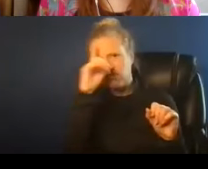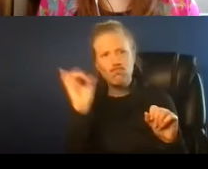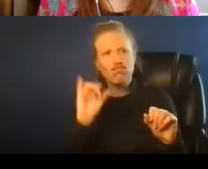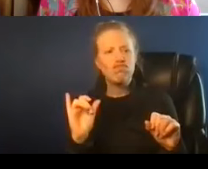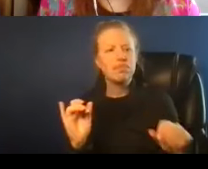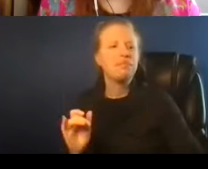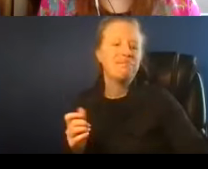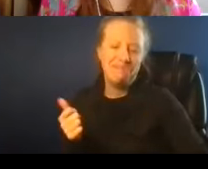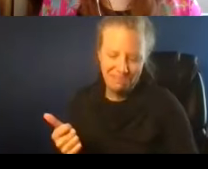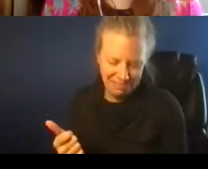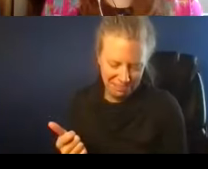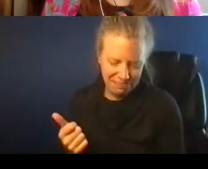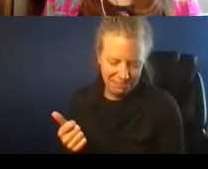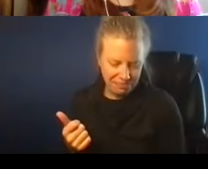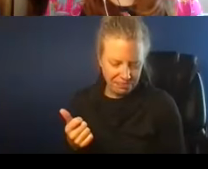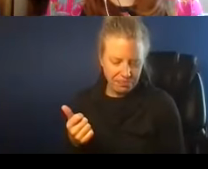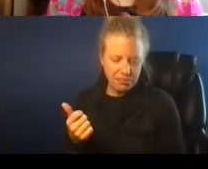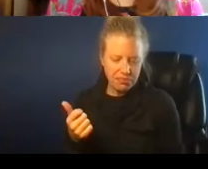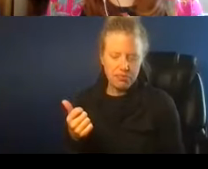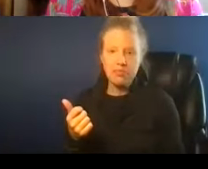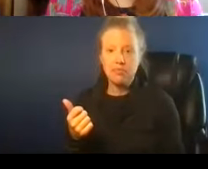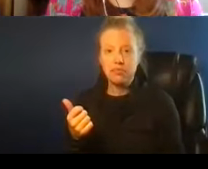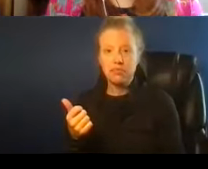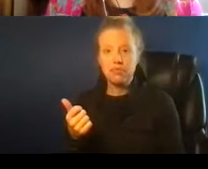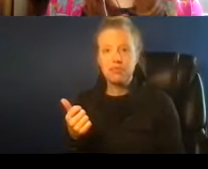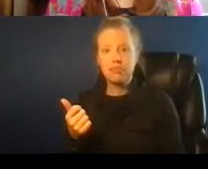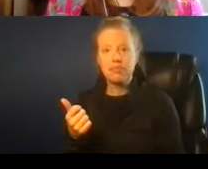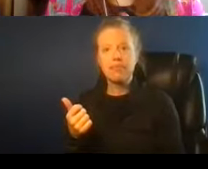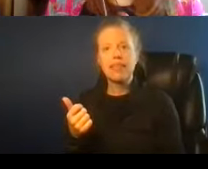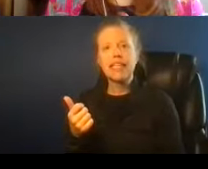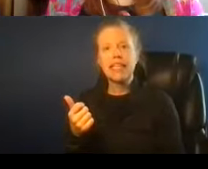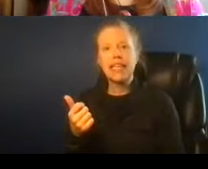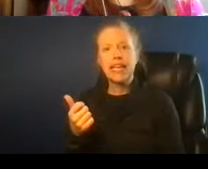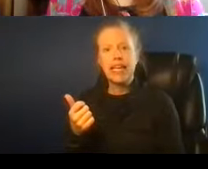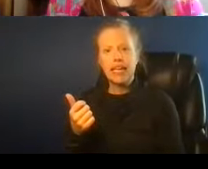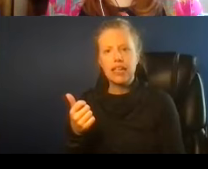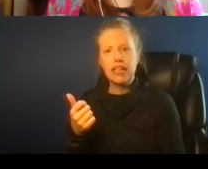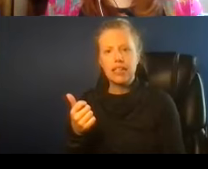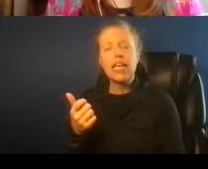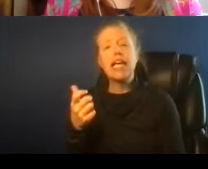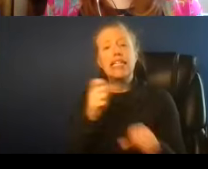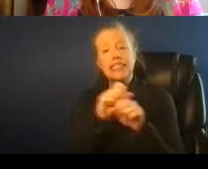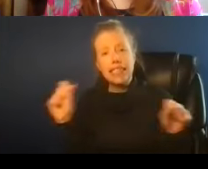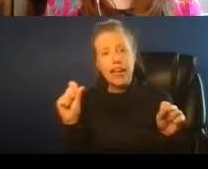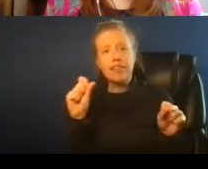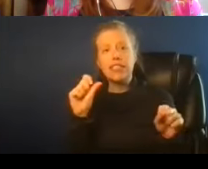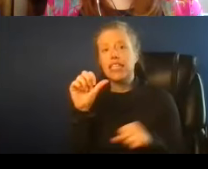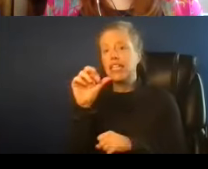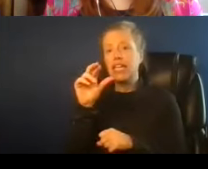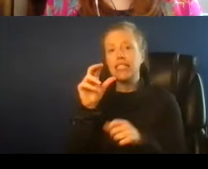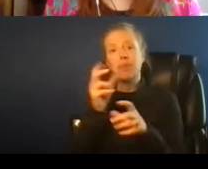All right, so safety is, at its core, a state of being free from harm or